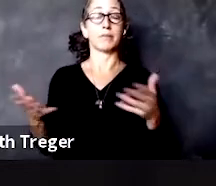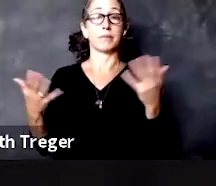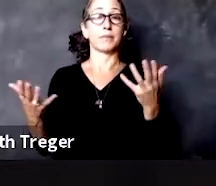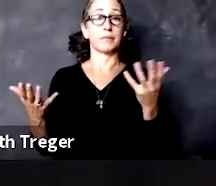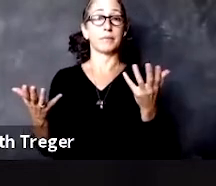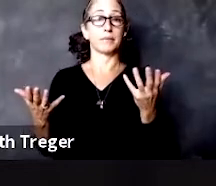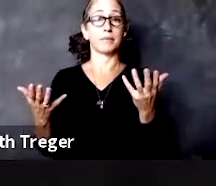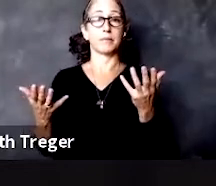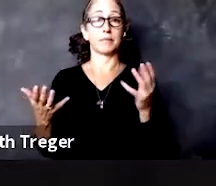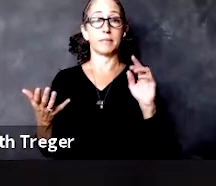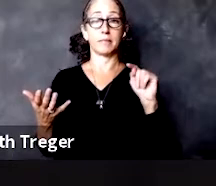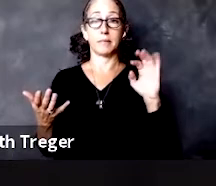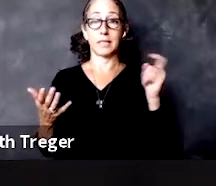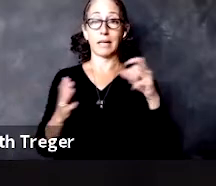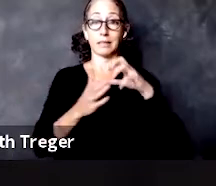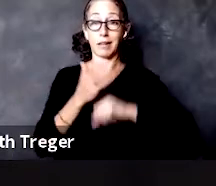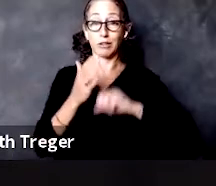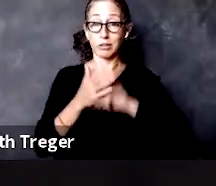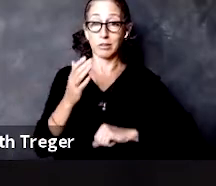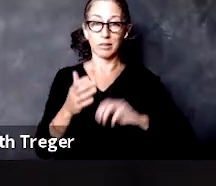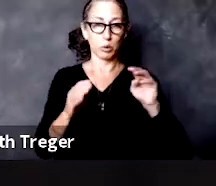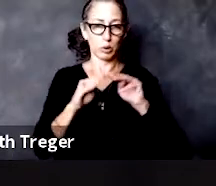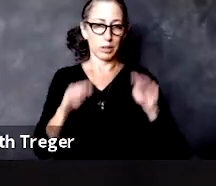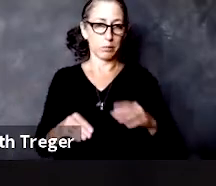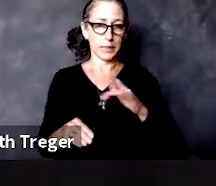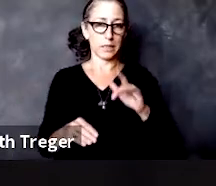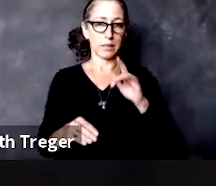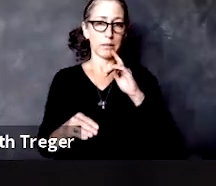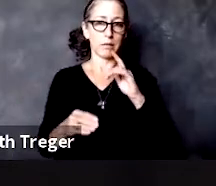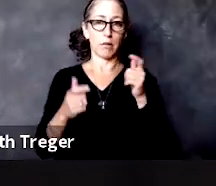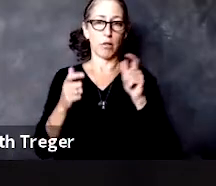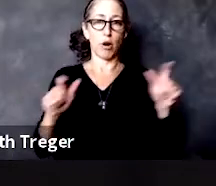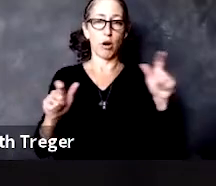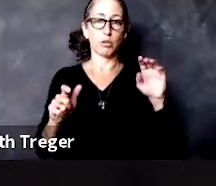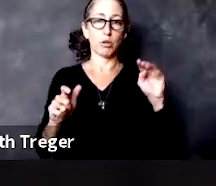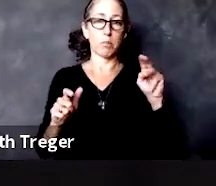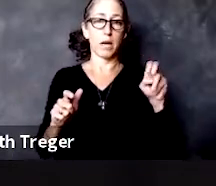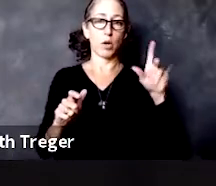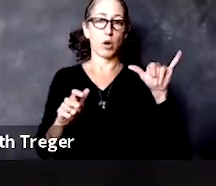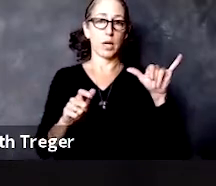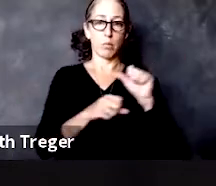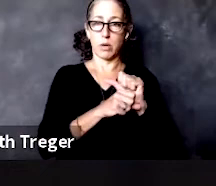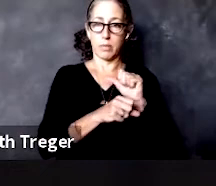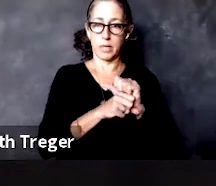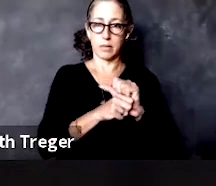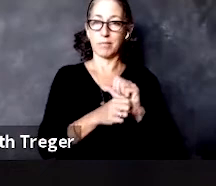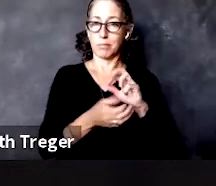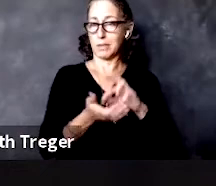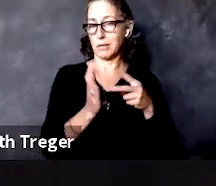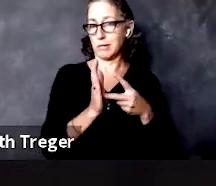either tax deductions or what have you, because they have a large minority employment in the museum.